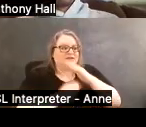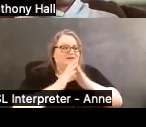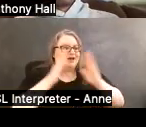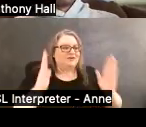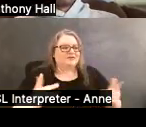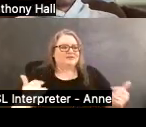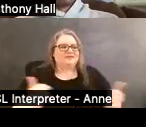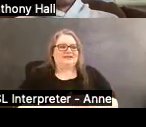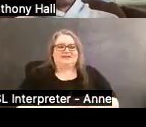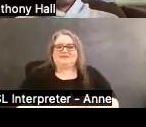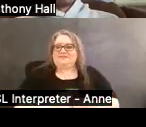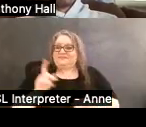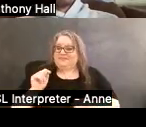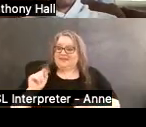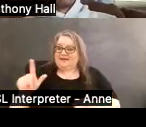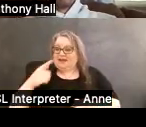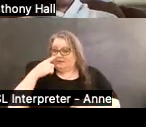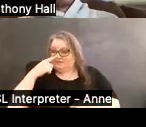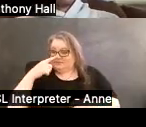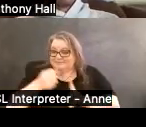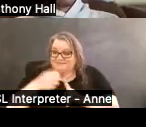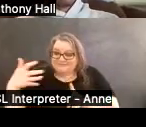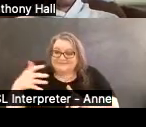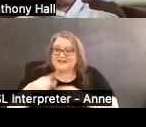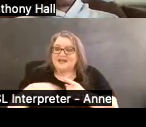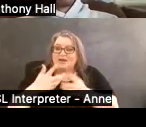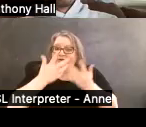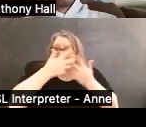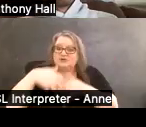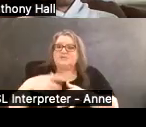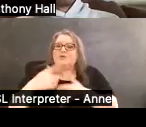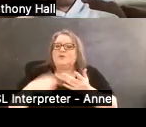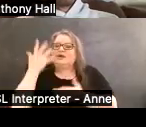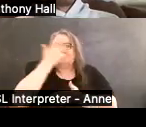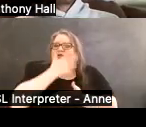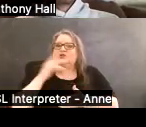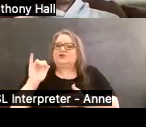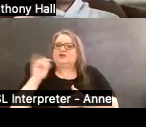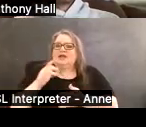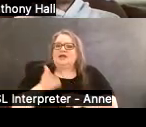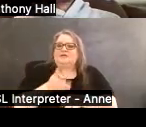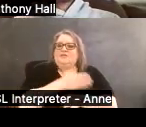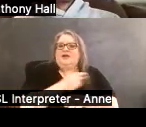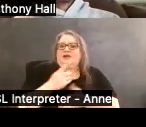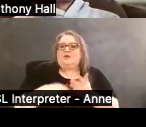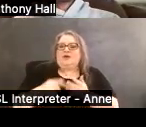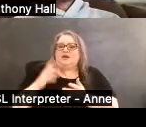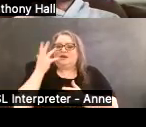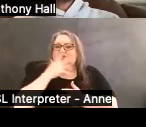And TL, you can expand upon that, especially about the streamline. Like, what did that look like prior, and what did it look like once